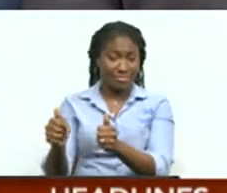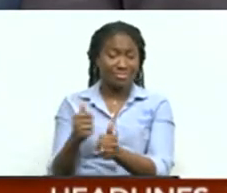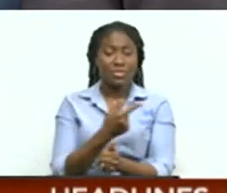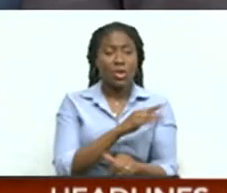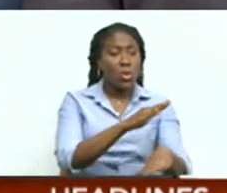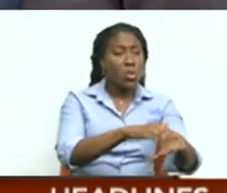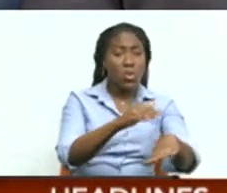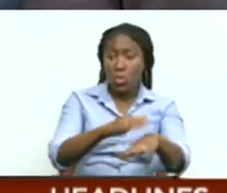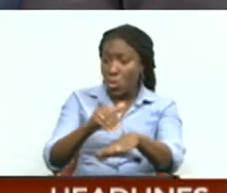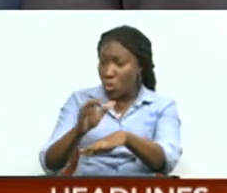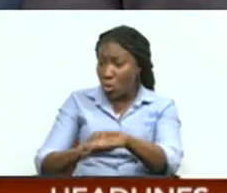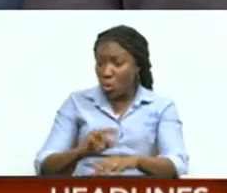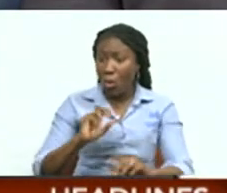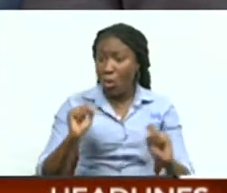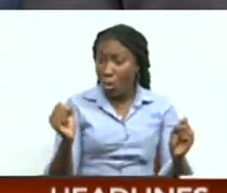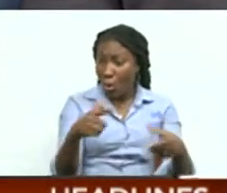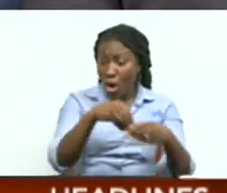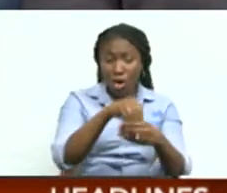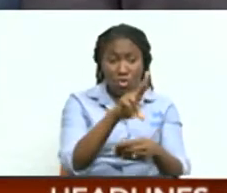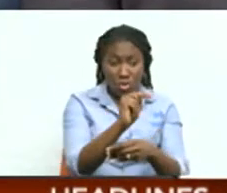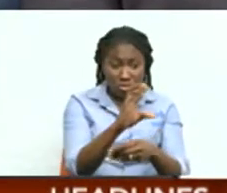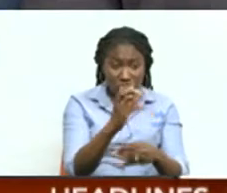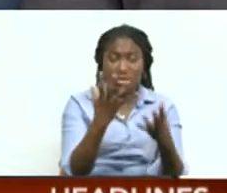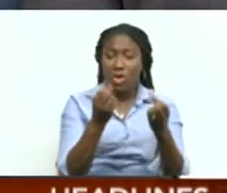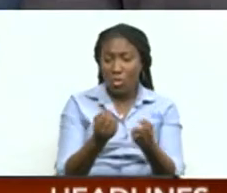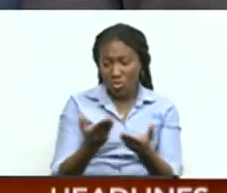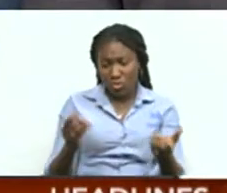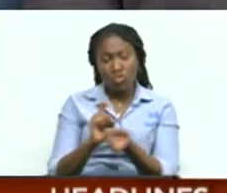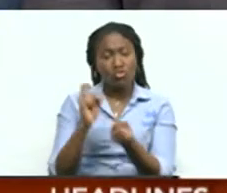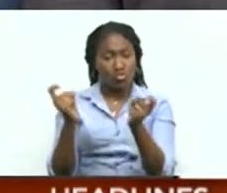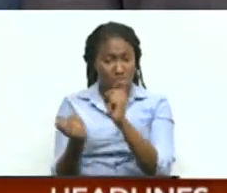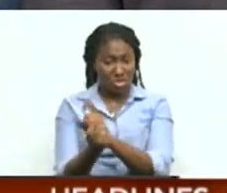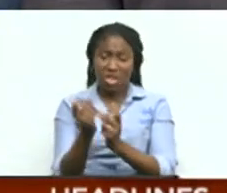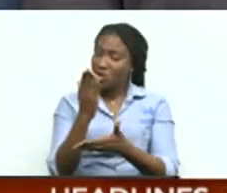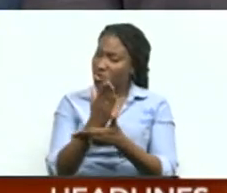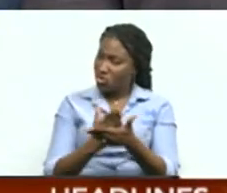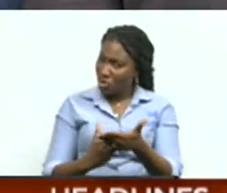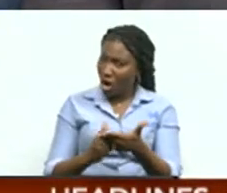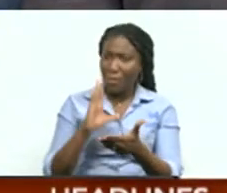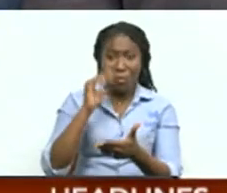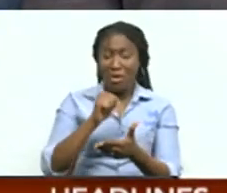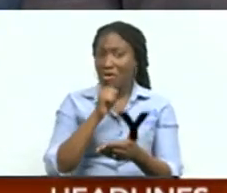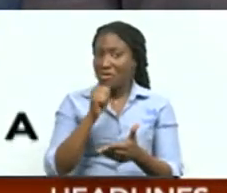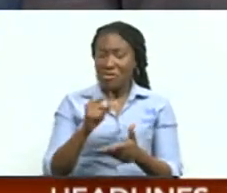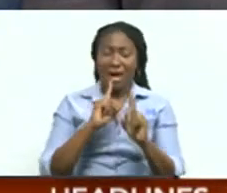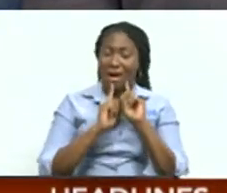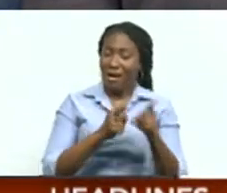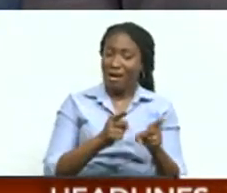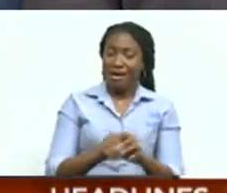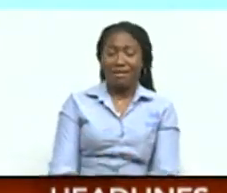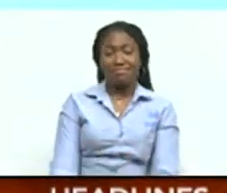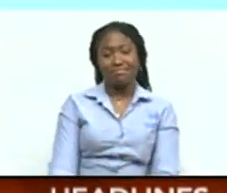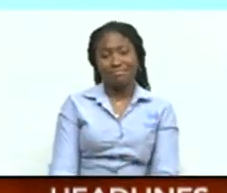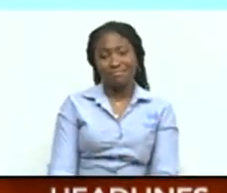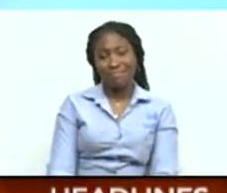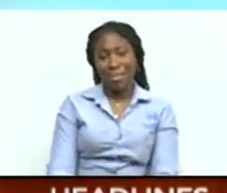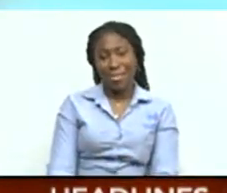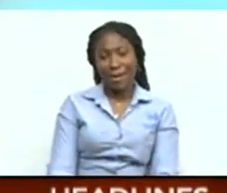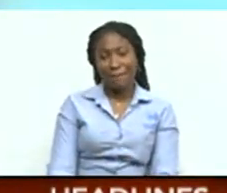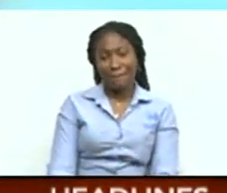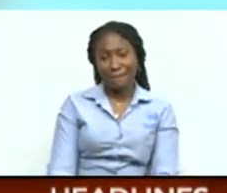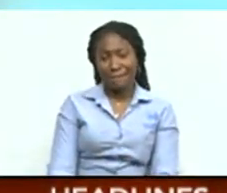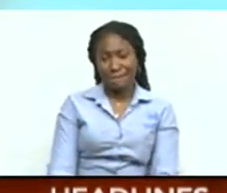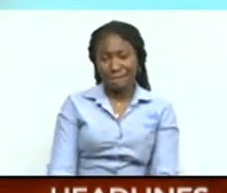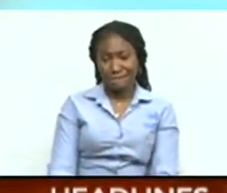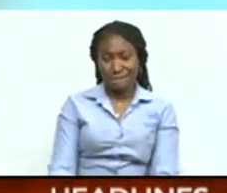his fellow UNC members to help revamp the party, there are some who say they will not be answering. K. Marie Fletcher reports. The